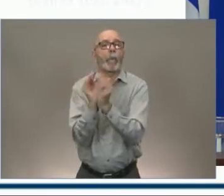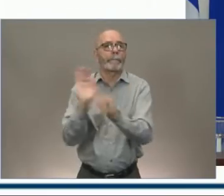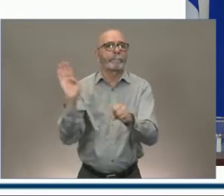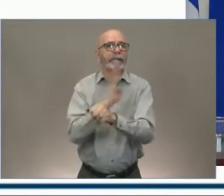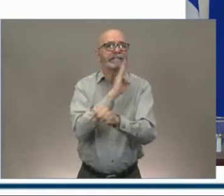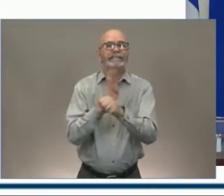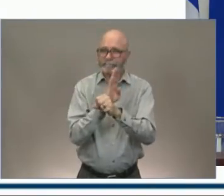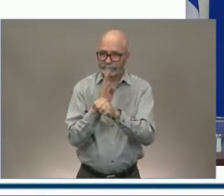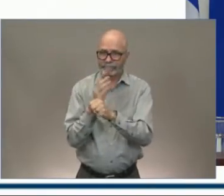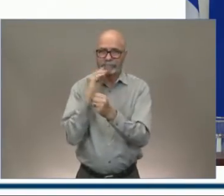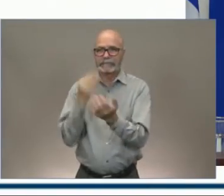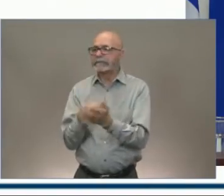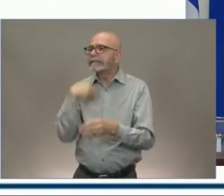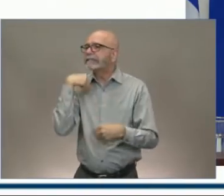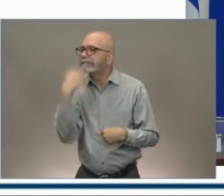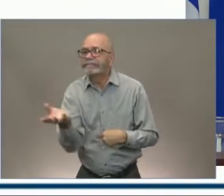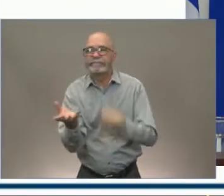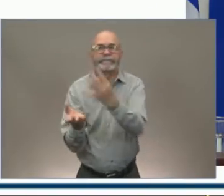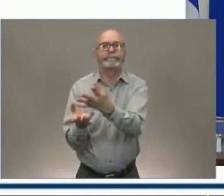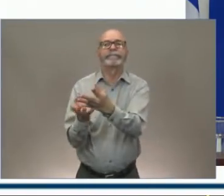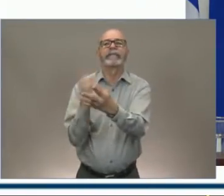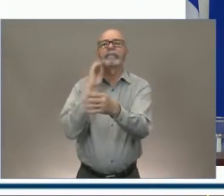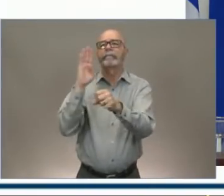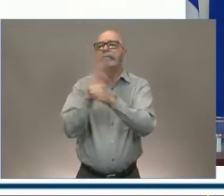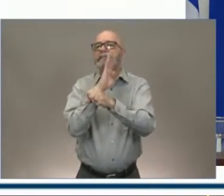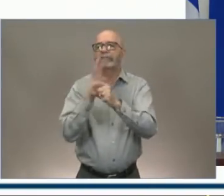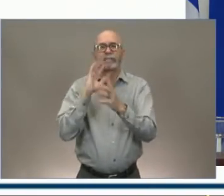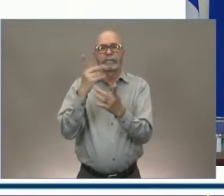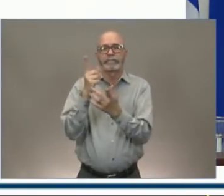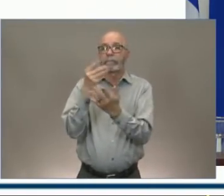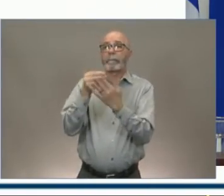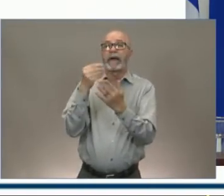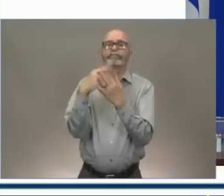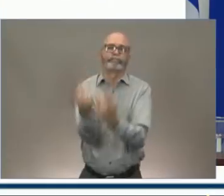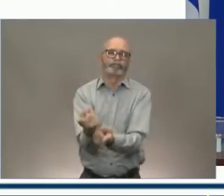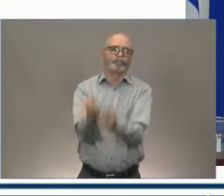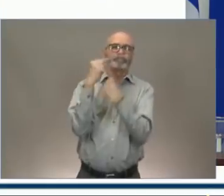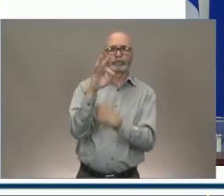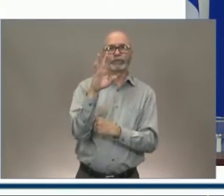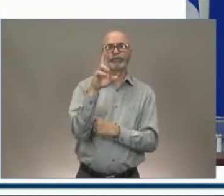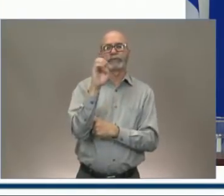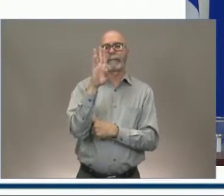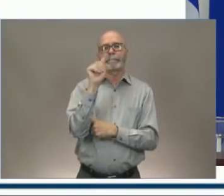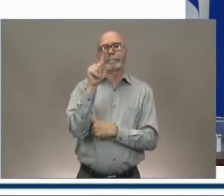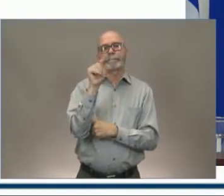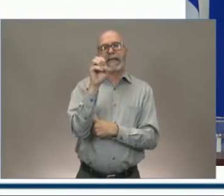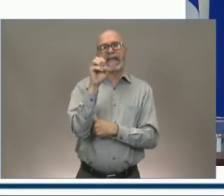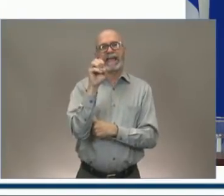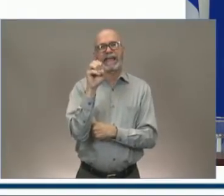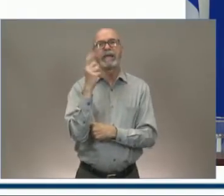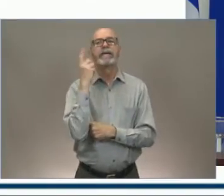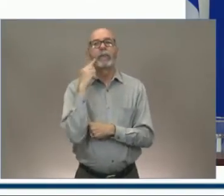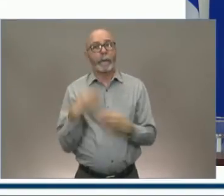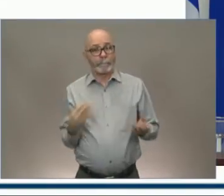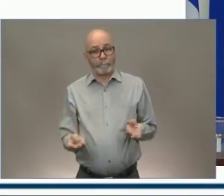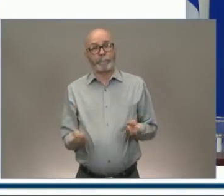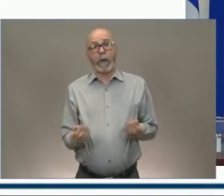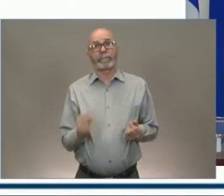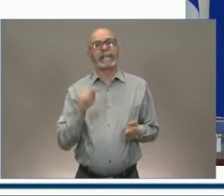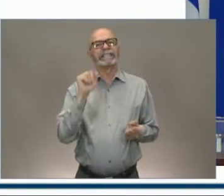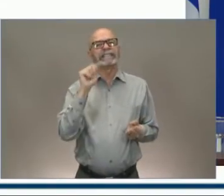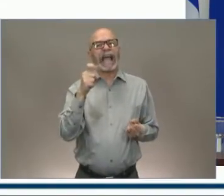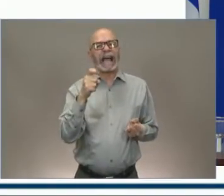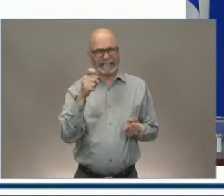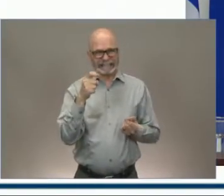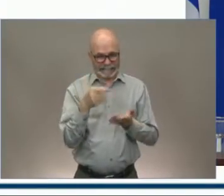provides qualified businesses a one-time rebate of a portion of their paid property taxes. Qualified businesses can